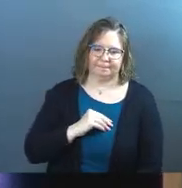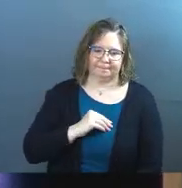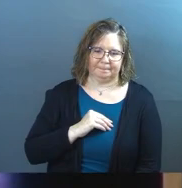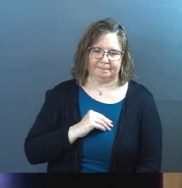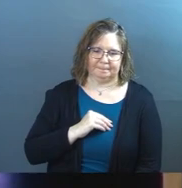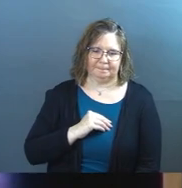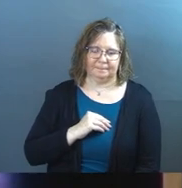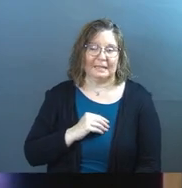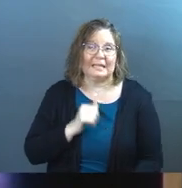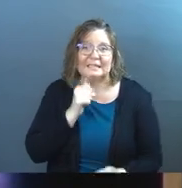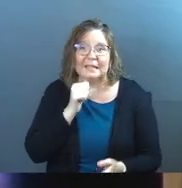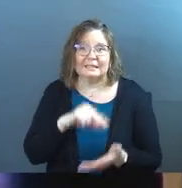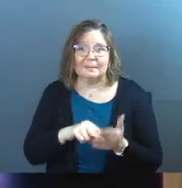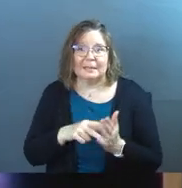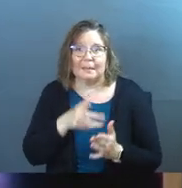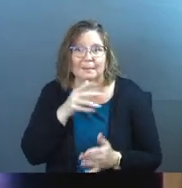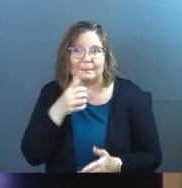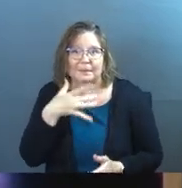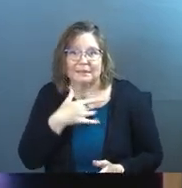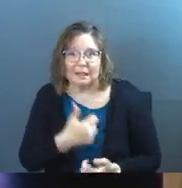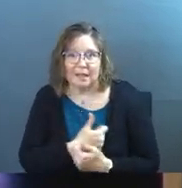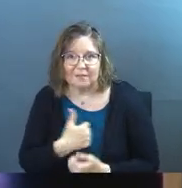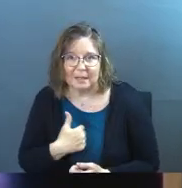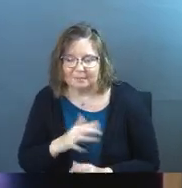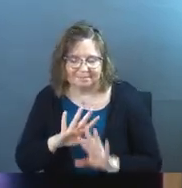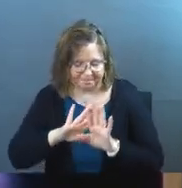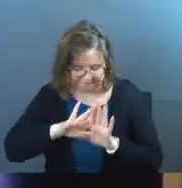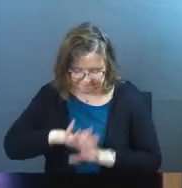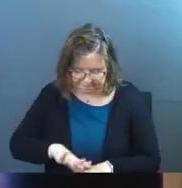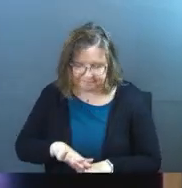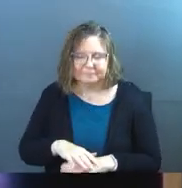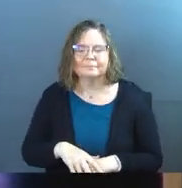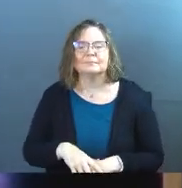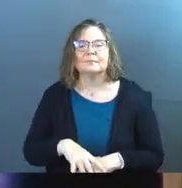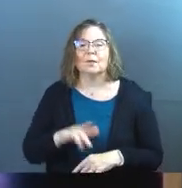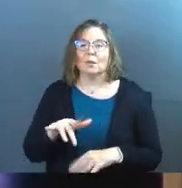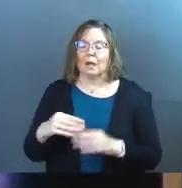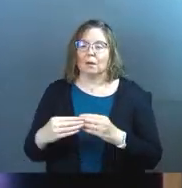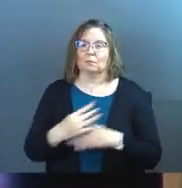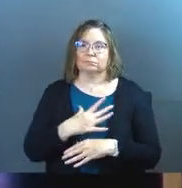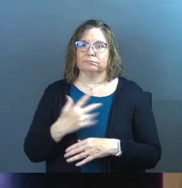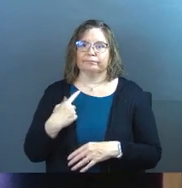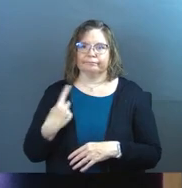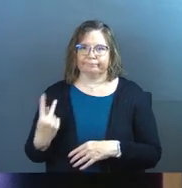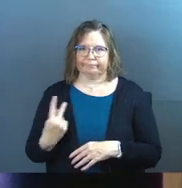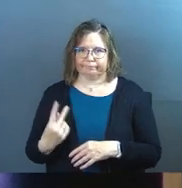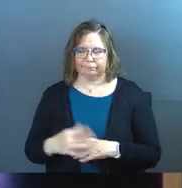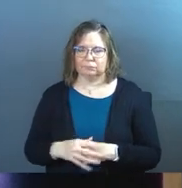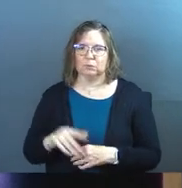And it doesn't mean that mom doesn't love me. All that stuff. Anyway, that was pretty influential to Linda and I.